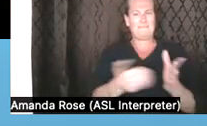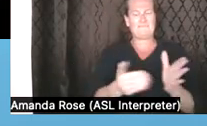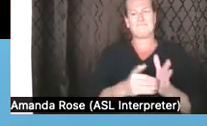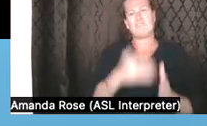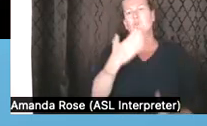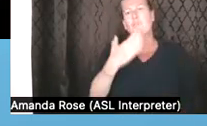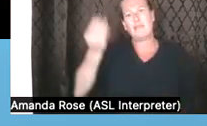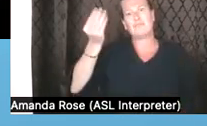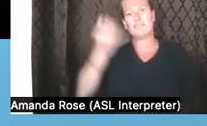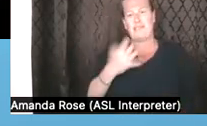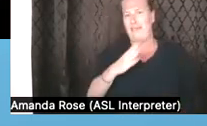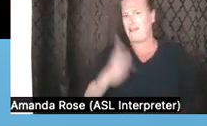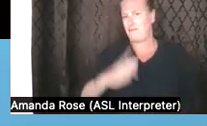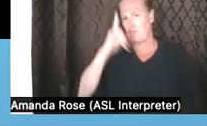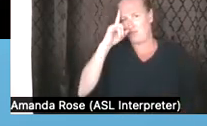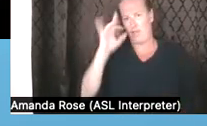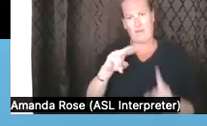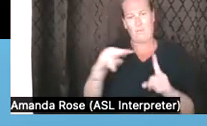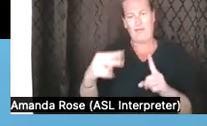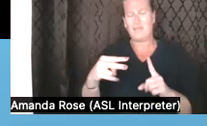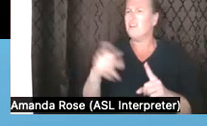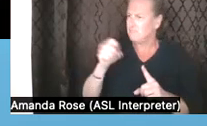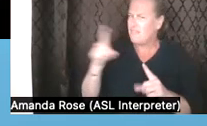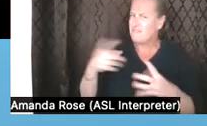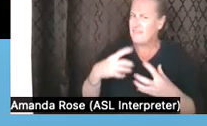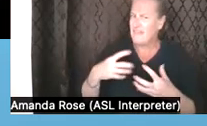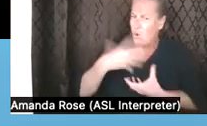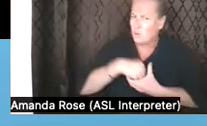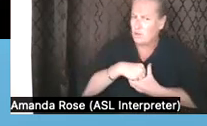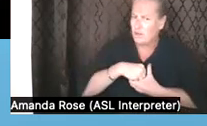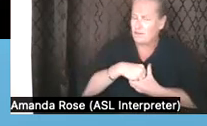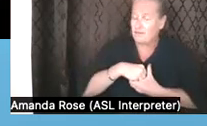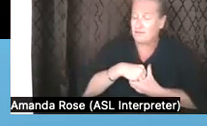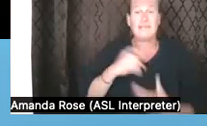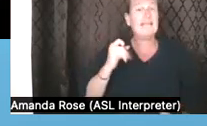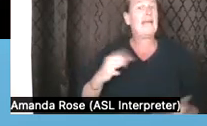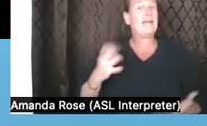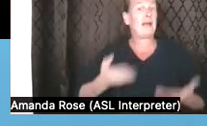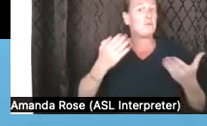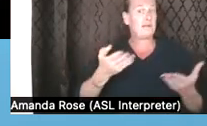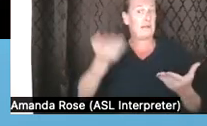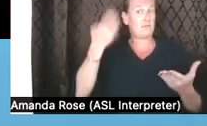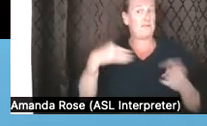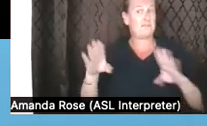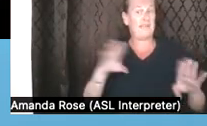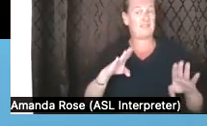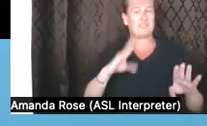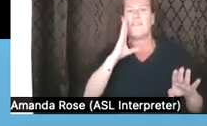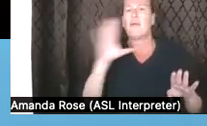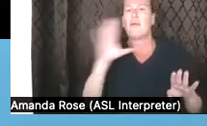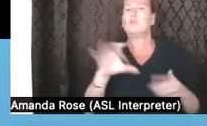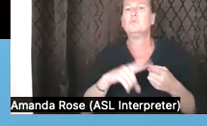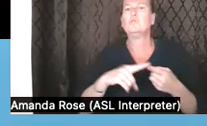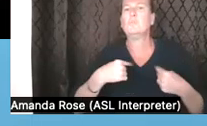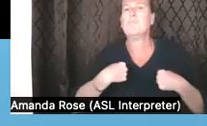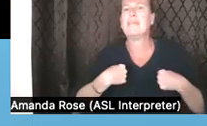about it that way. They might hold on to that. Yeah. Something not to I found if I bring up previous behaviors, they do it back to me. Oh. So